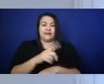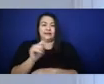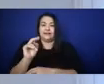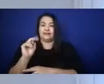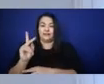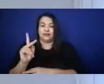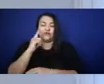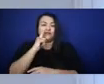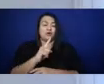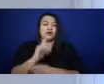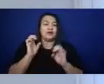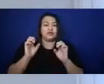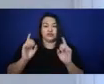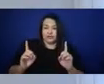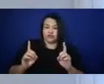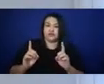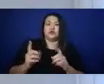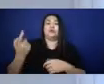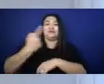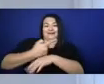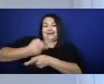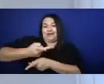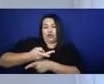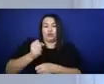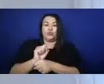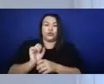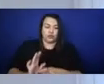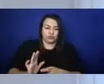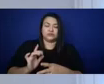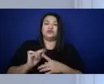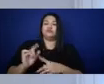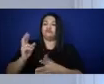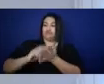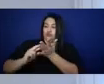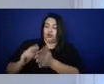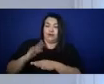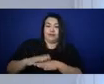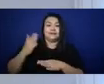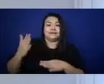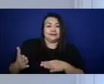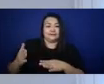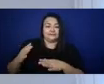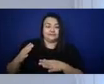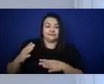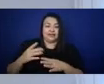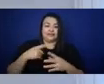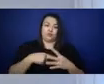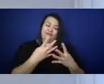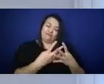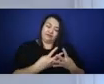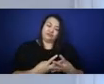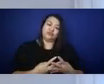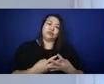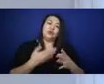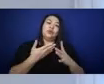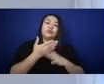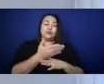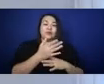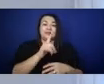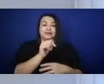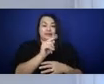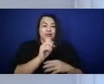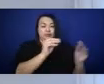currently providing vaccines for phase 1 and phase B, and including educators and daycare workers. We're also